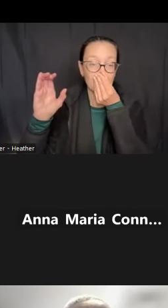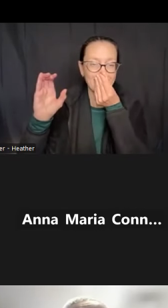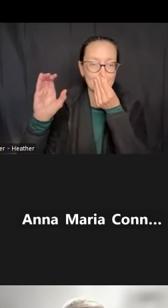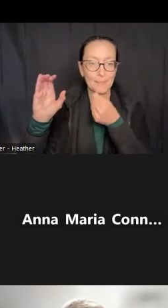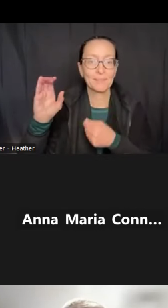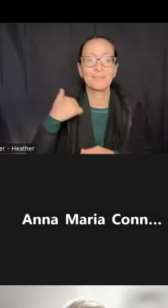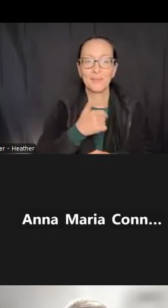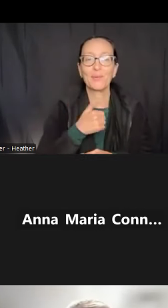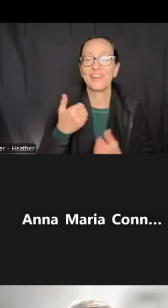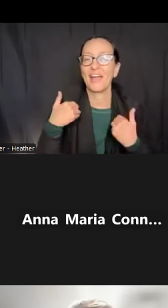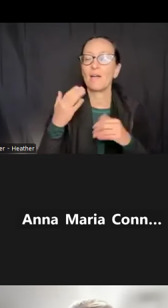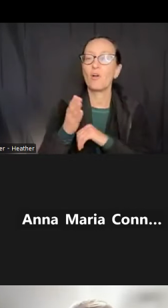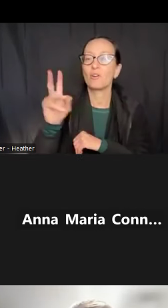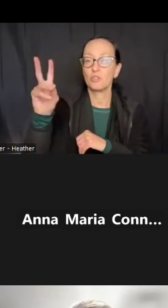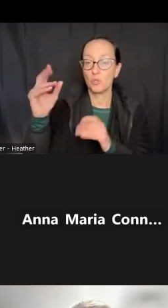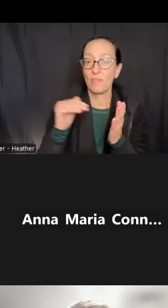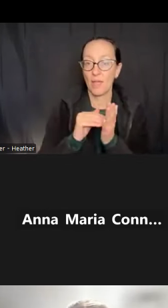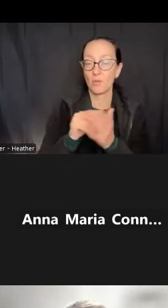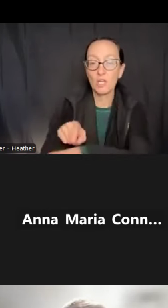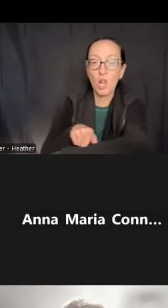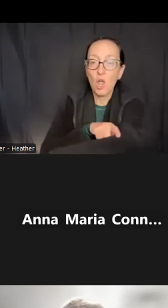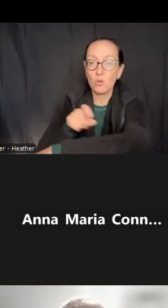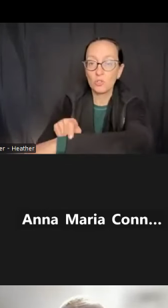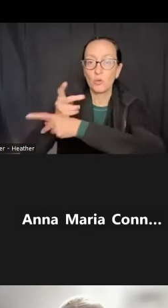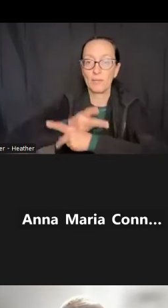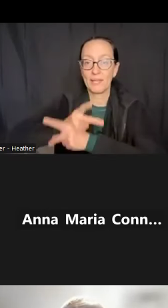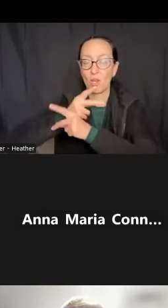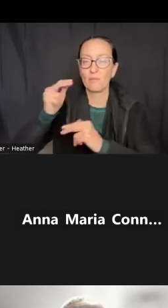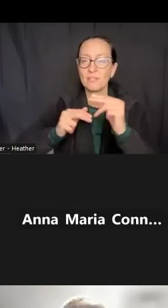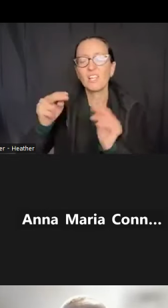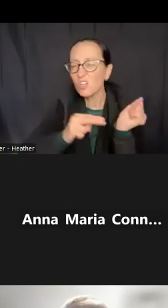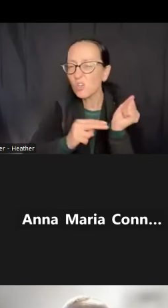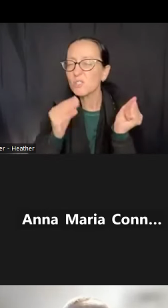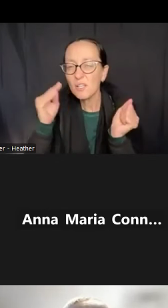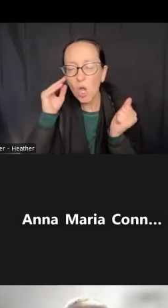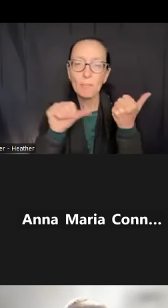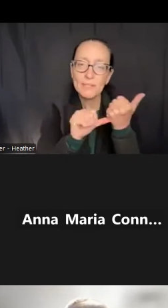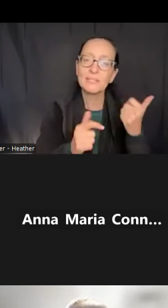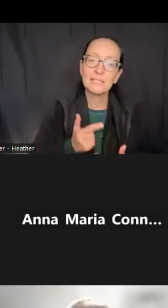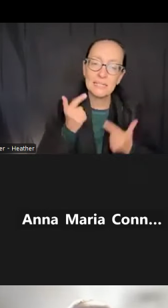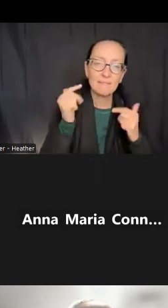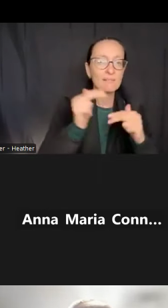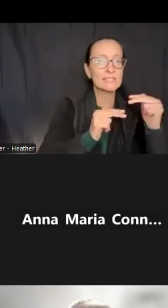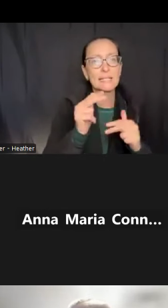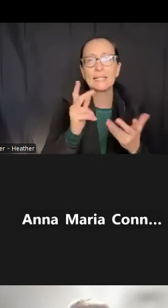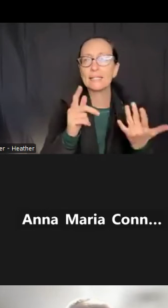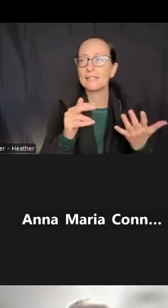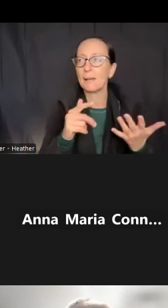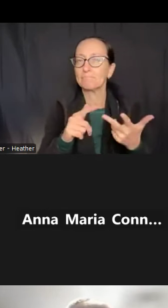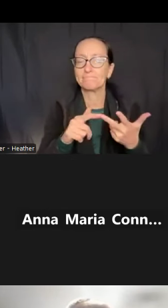over 2,000 long-term care facilities, and that includes the nursing homes, assisted living facilities,